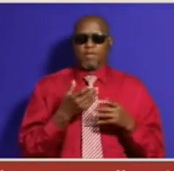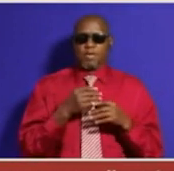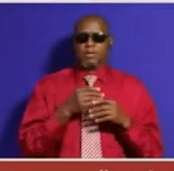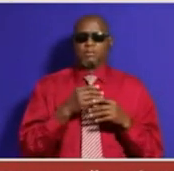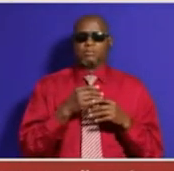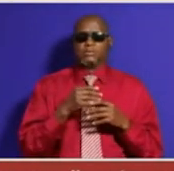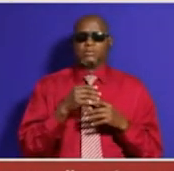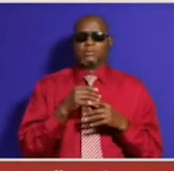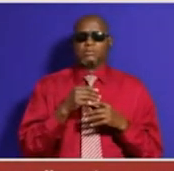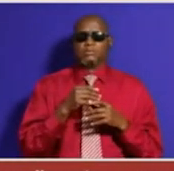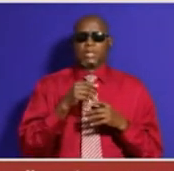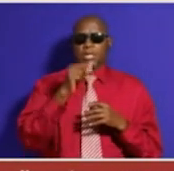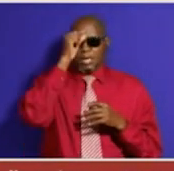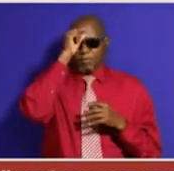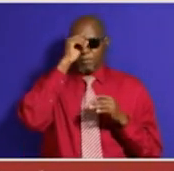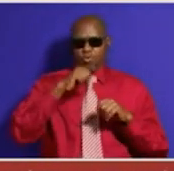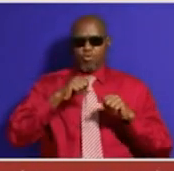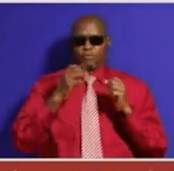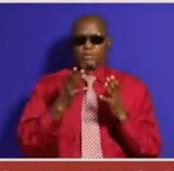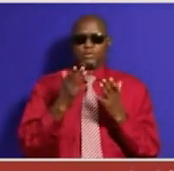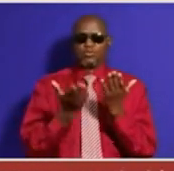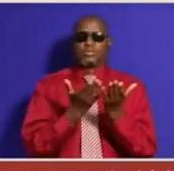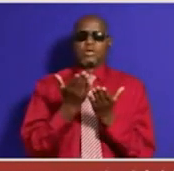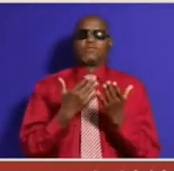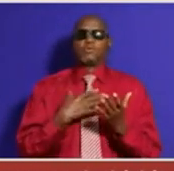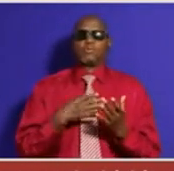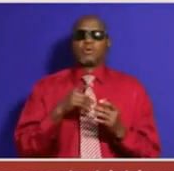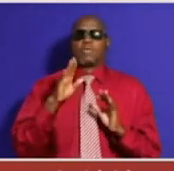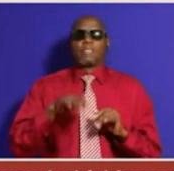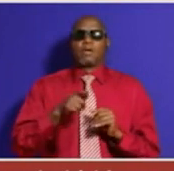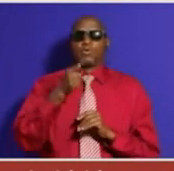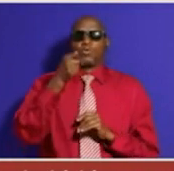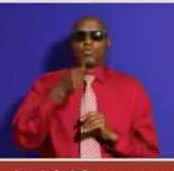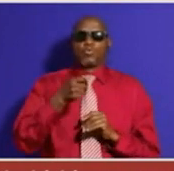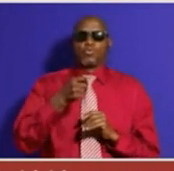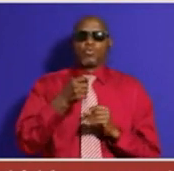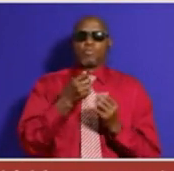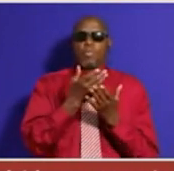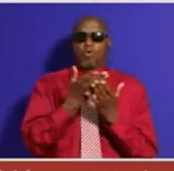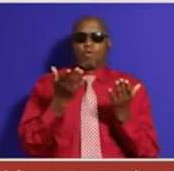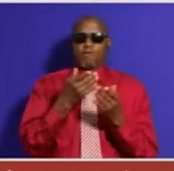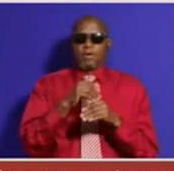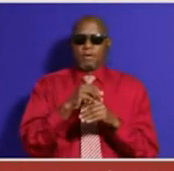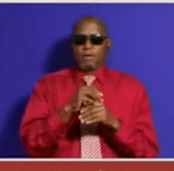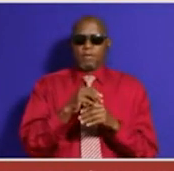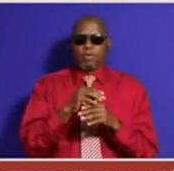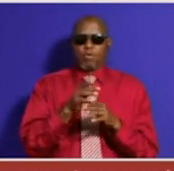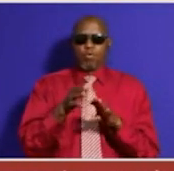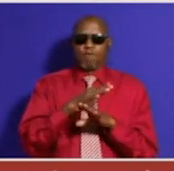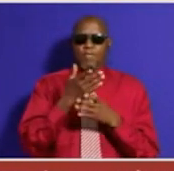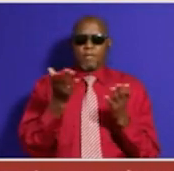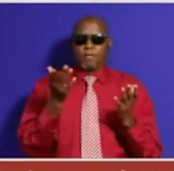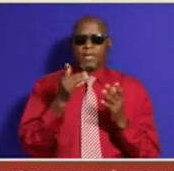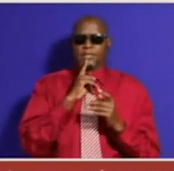officer the responsibility to serve the people rather than to rule over them. That one clearly indicates that if you've